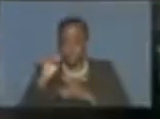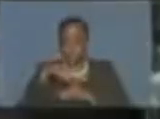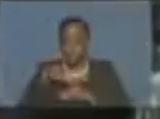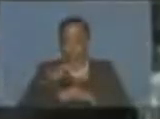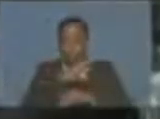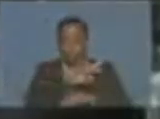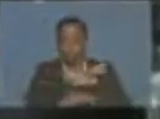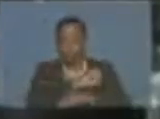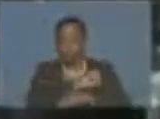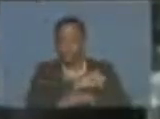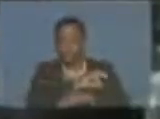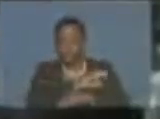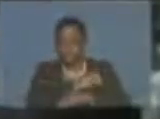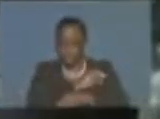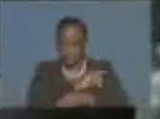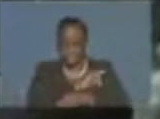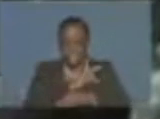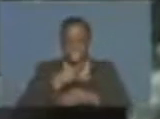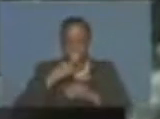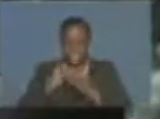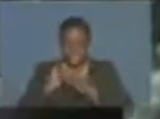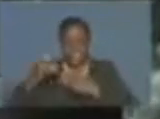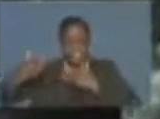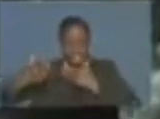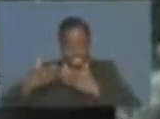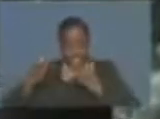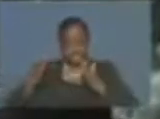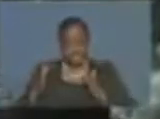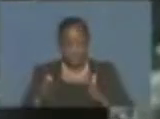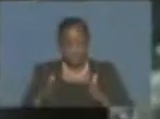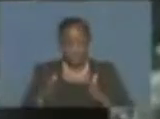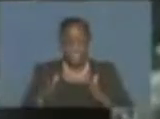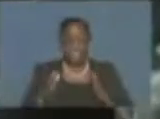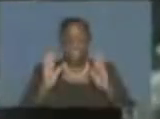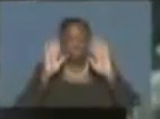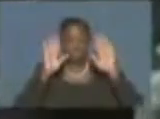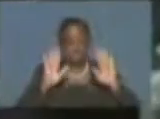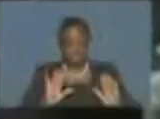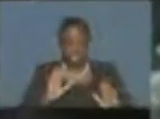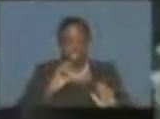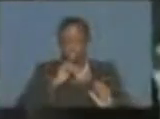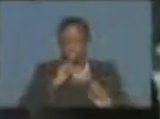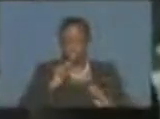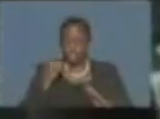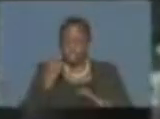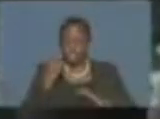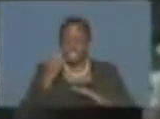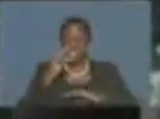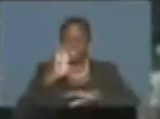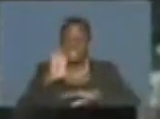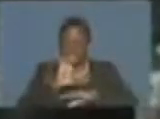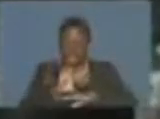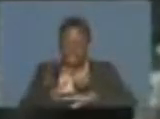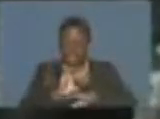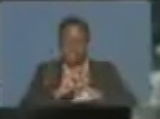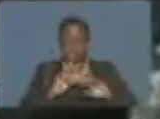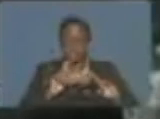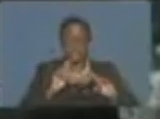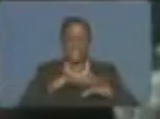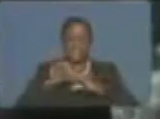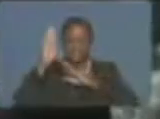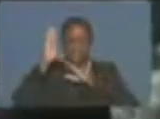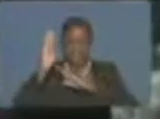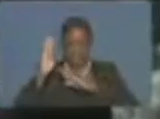know that the labor is indeed great, not just in Centreville, but in the Bahamas. But the truth is,